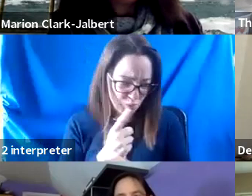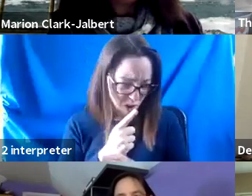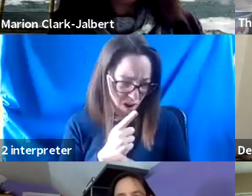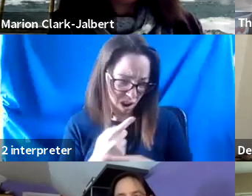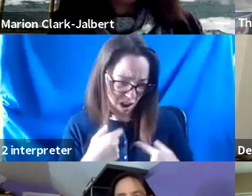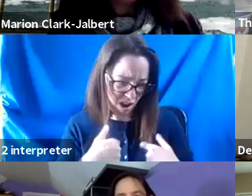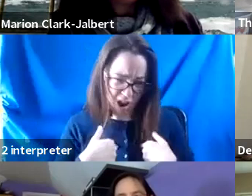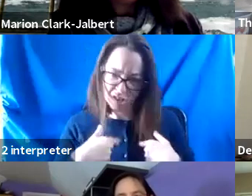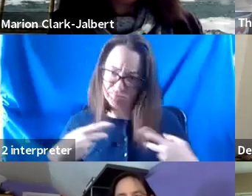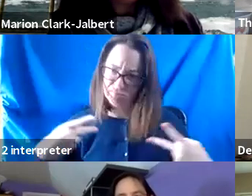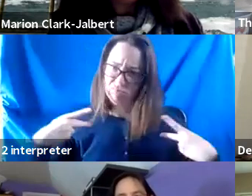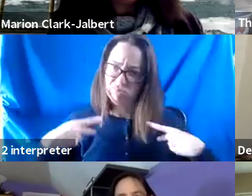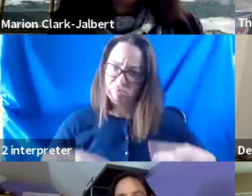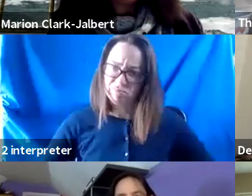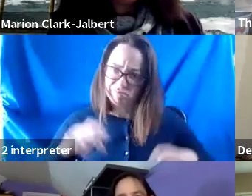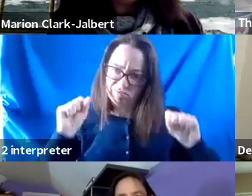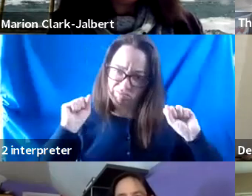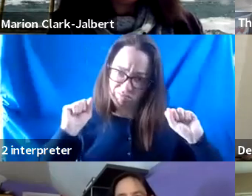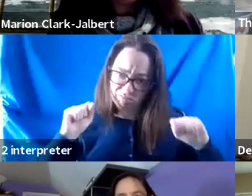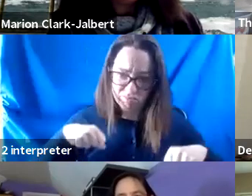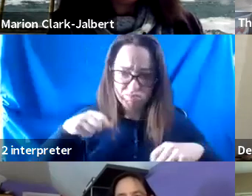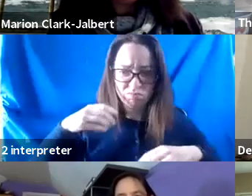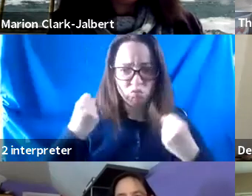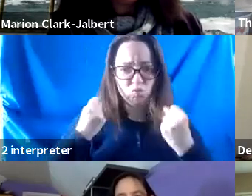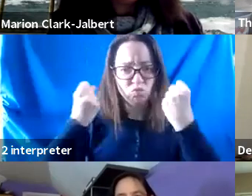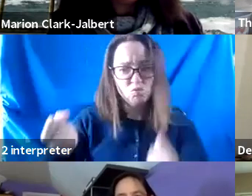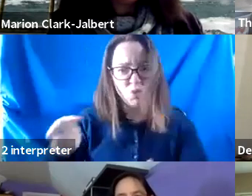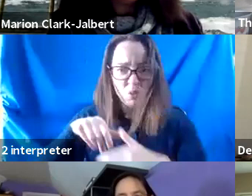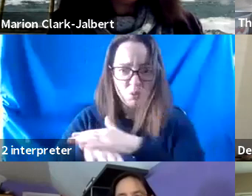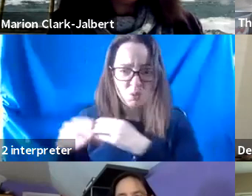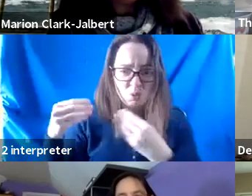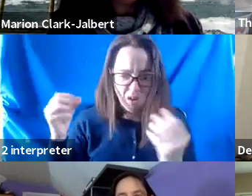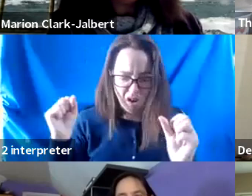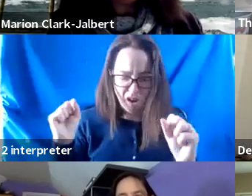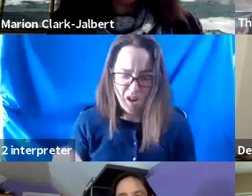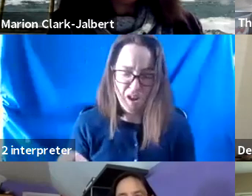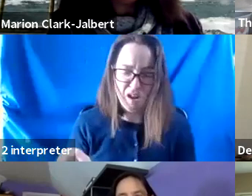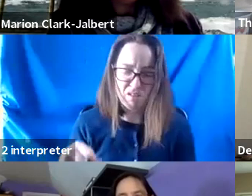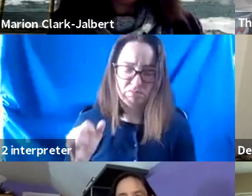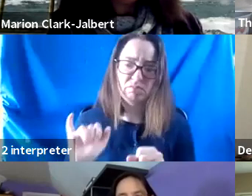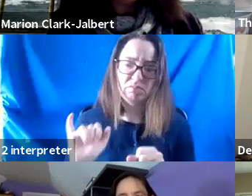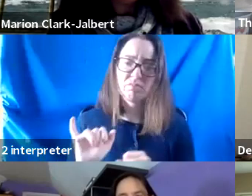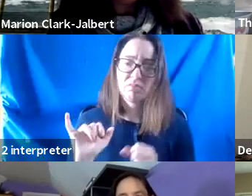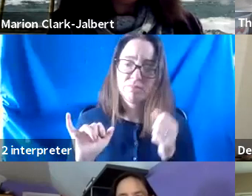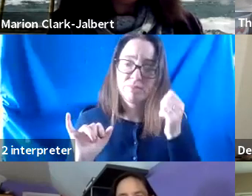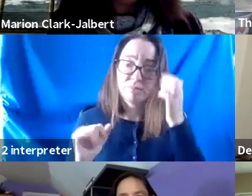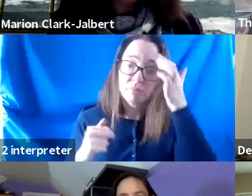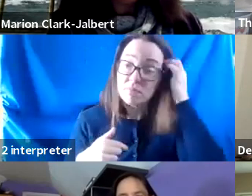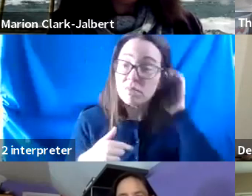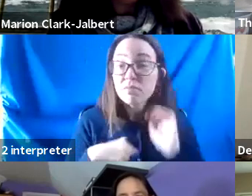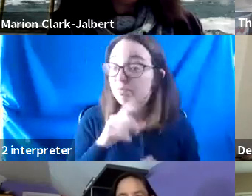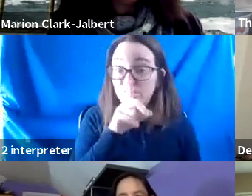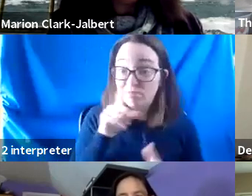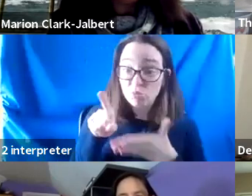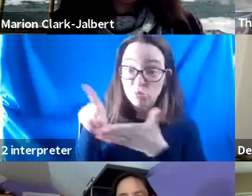to the store and I could do all that stuff that you're doing. So I think maybe I'll do that in the future. I didn't have to criticize her at all. I just made my own